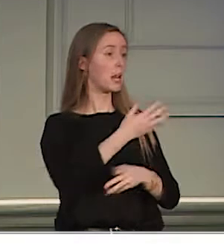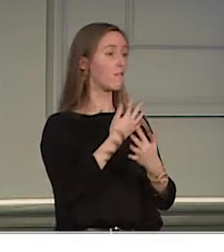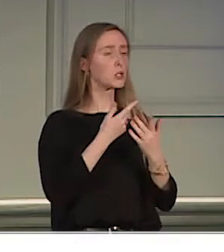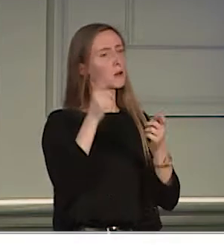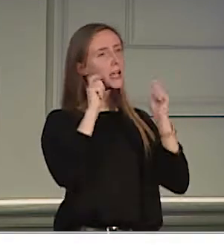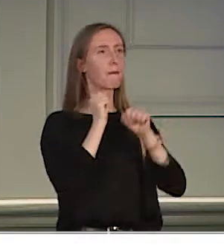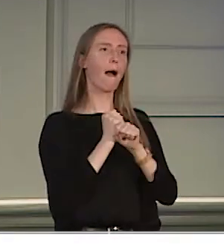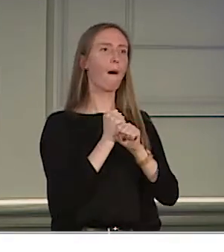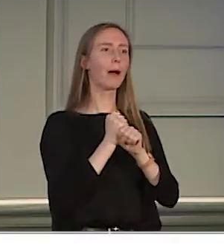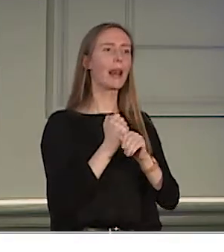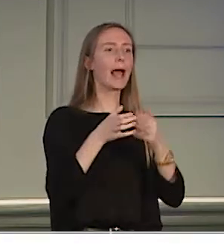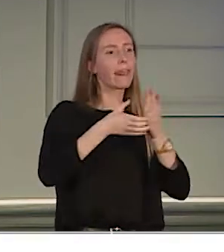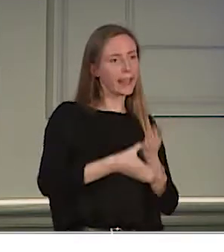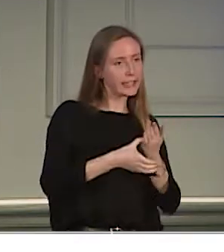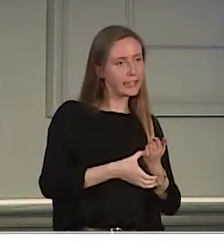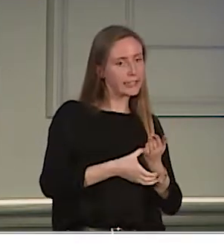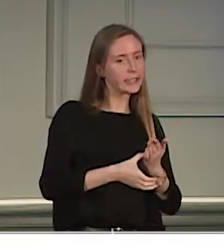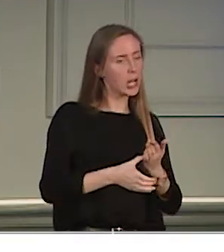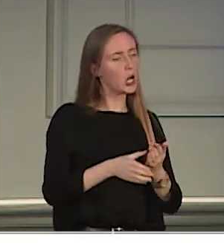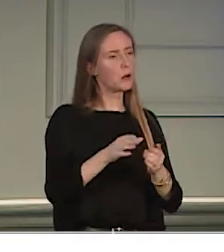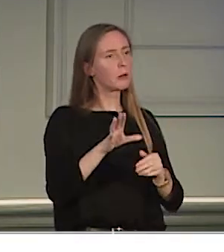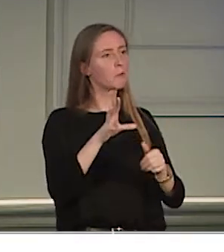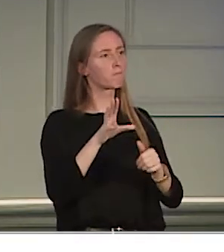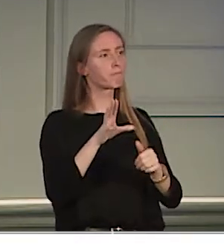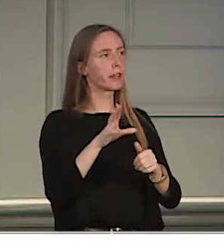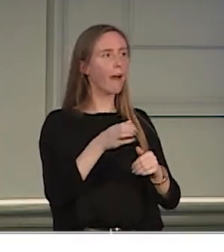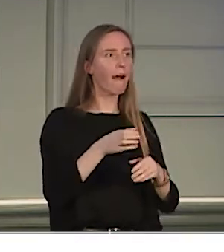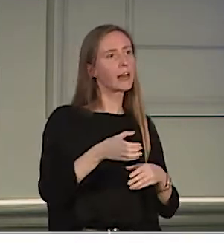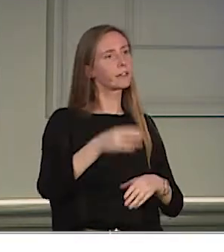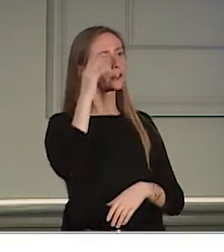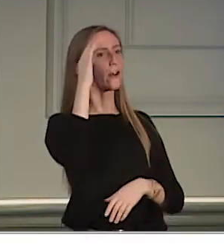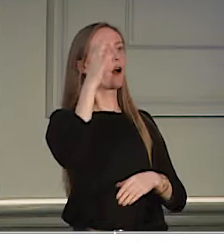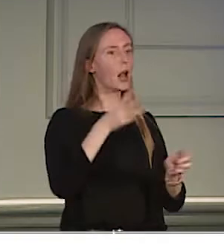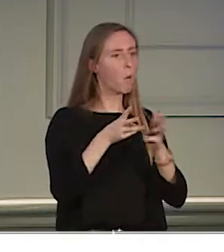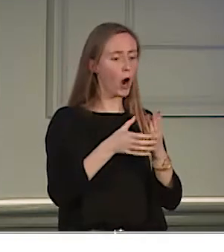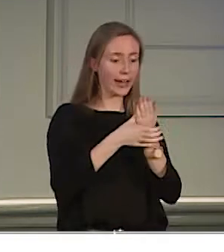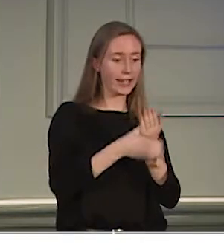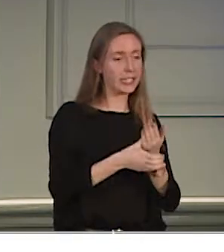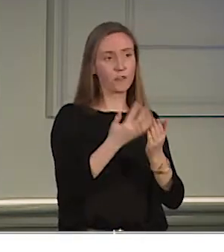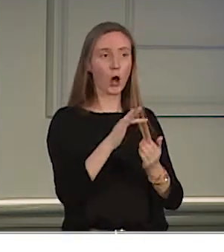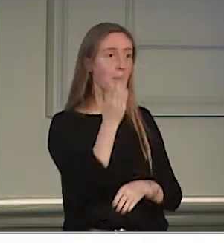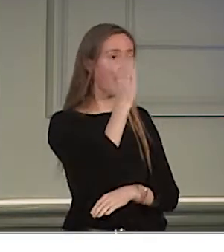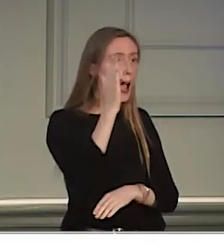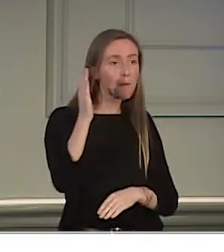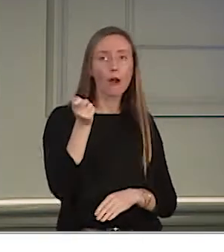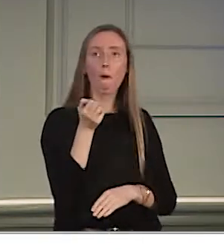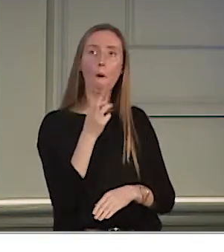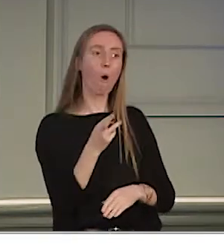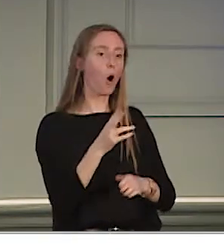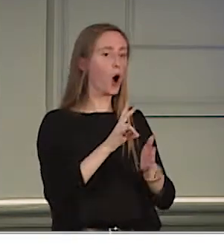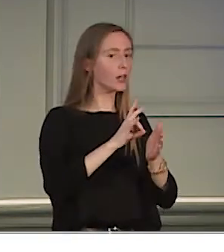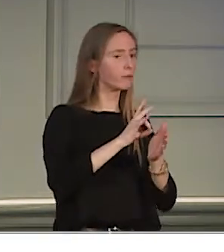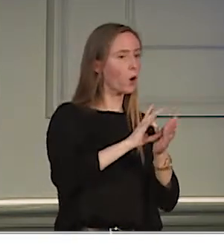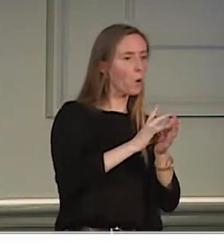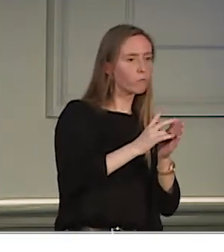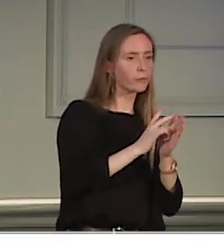dissertation, so a significant piece of scholarly work that's based on research that a student will have done in a library or through quantitative or qualitative surveys or